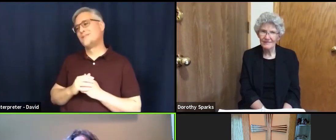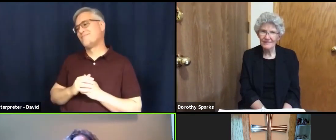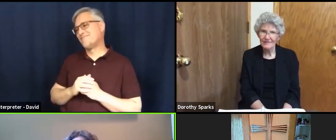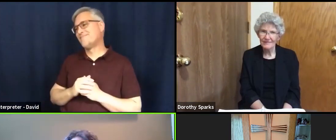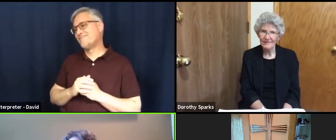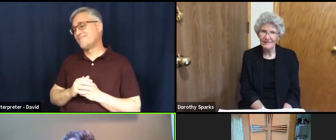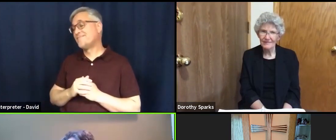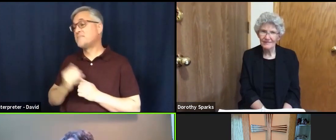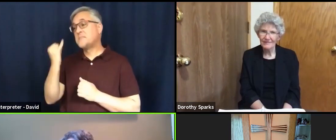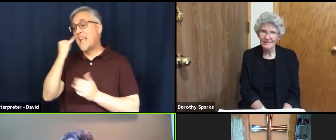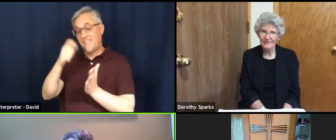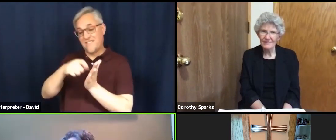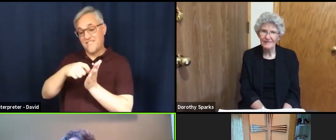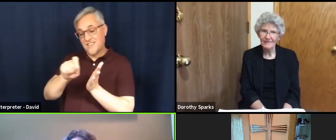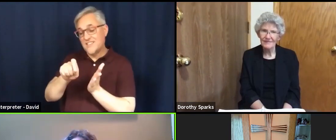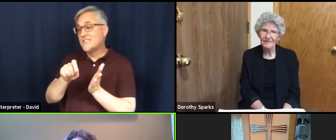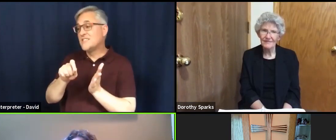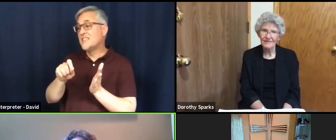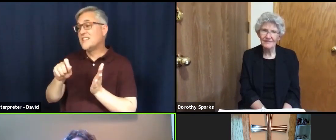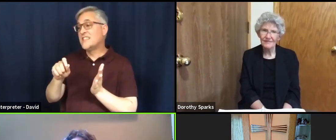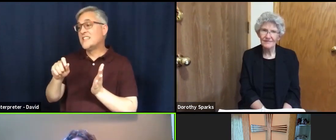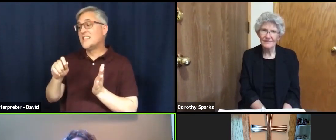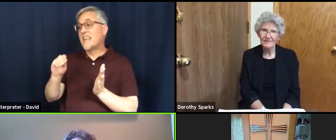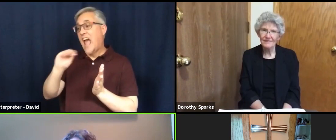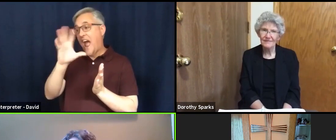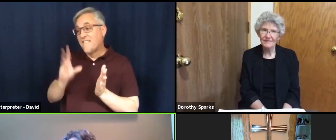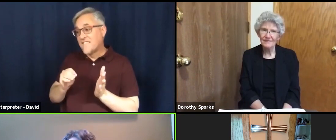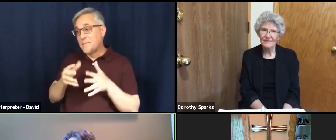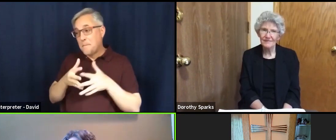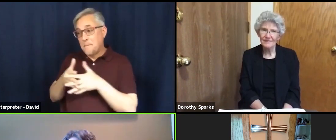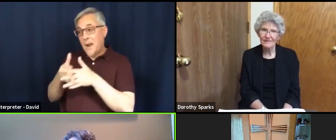mark African American for their race,